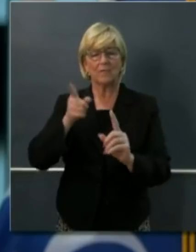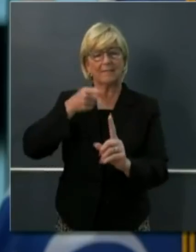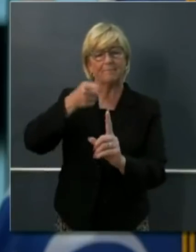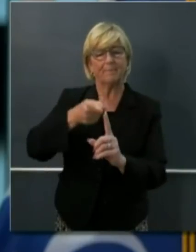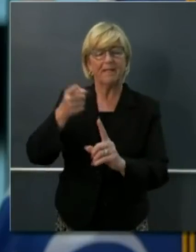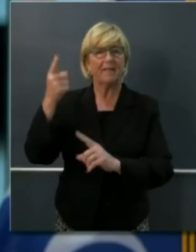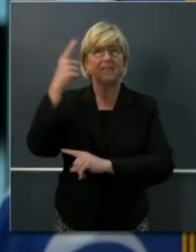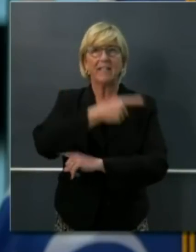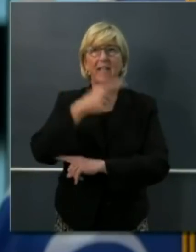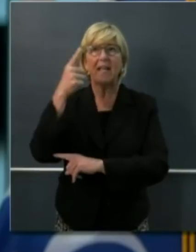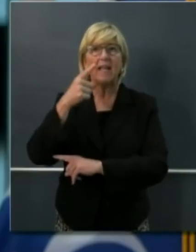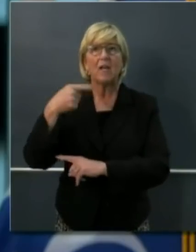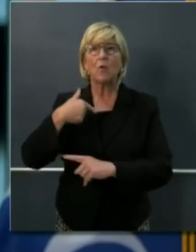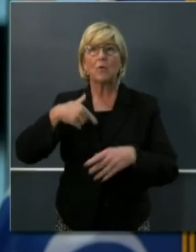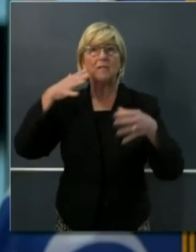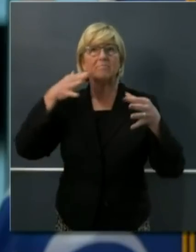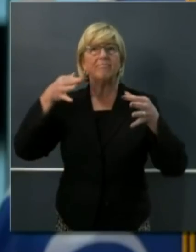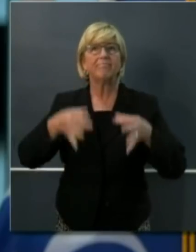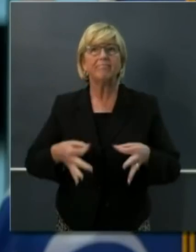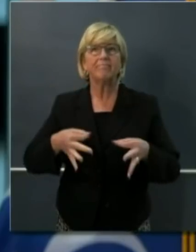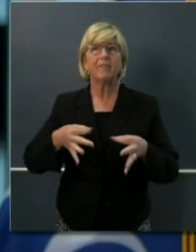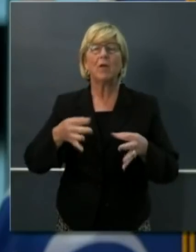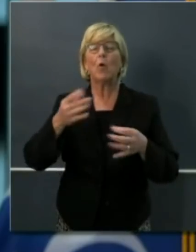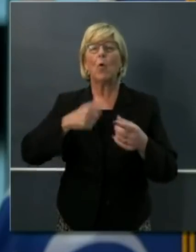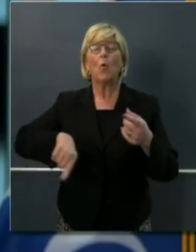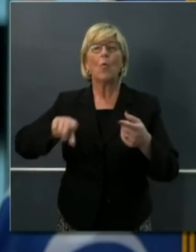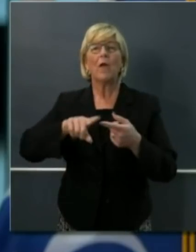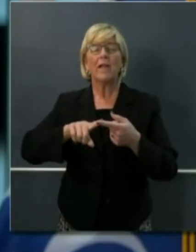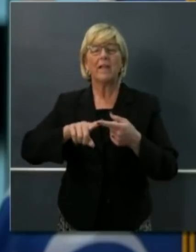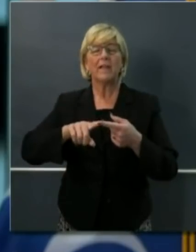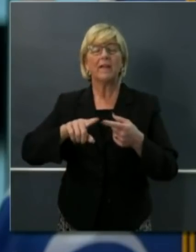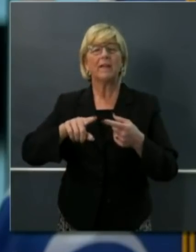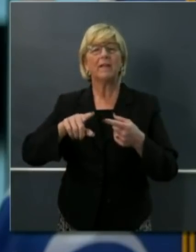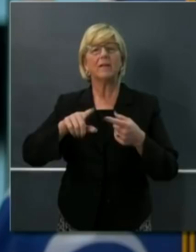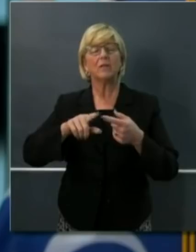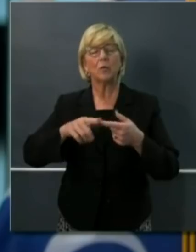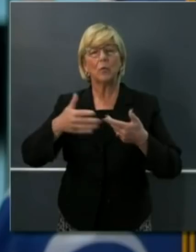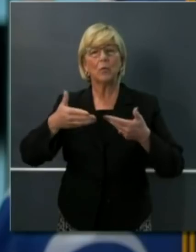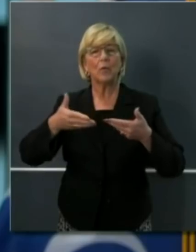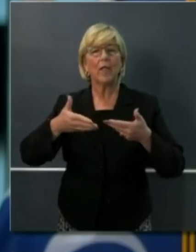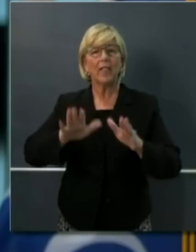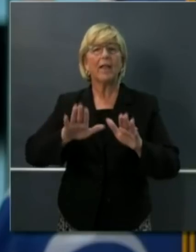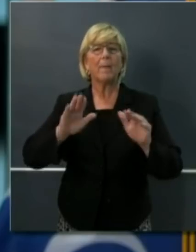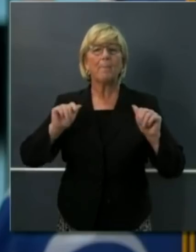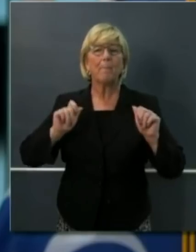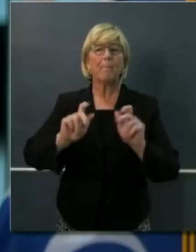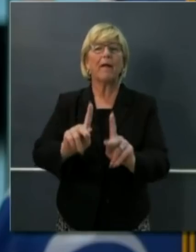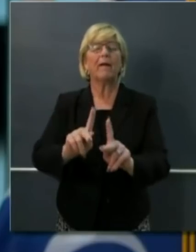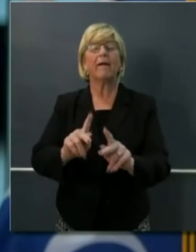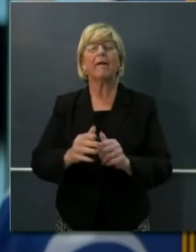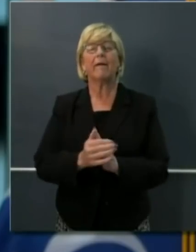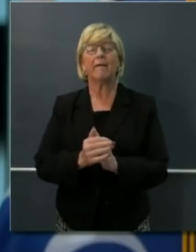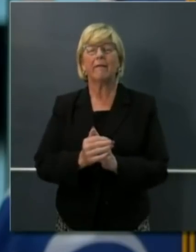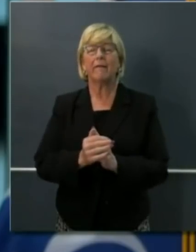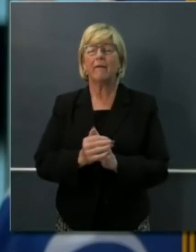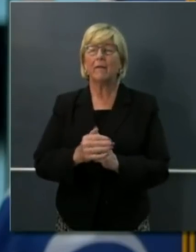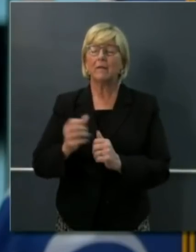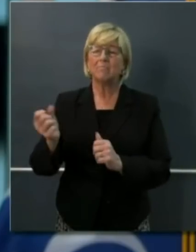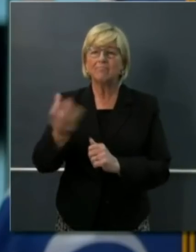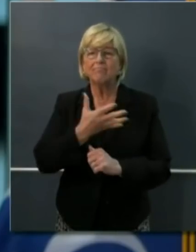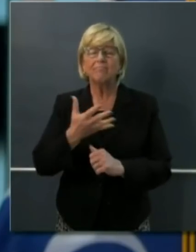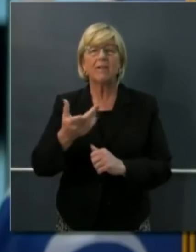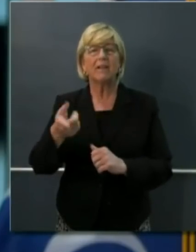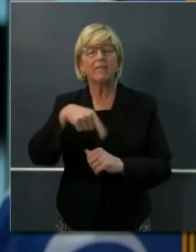is no date in terms of our capacity to provide the kind of clarity that I know so many of you demand